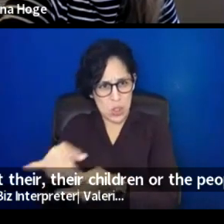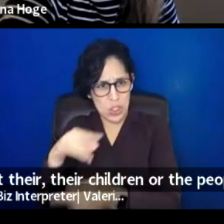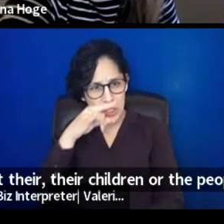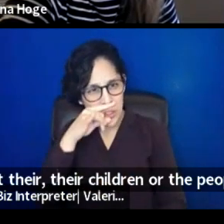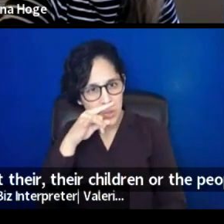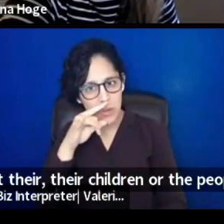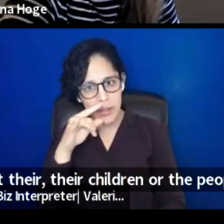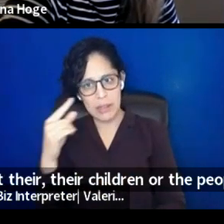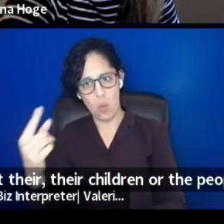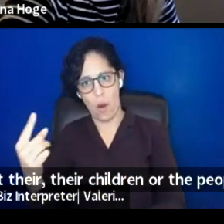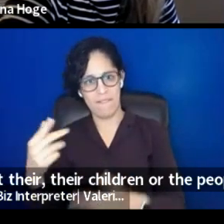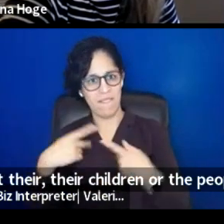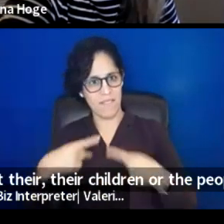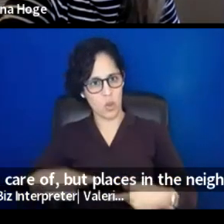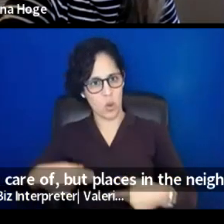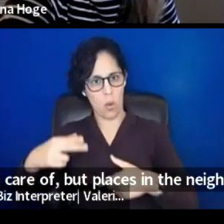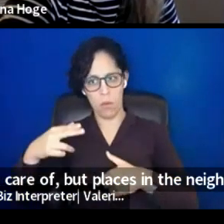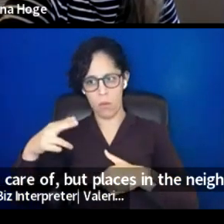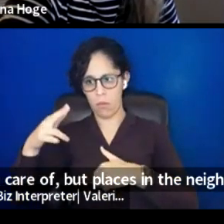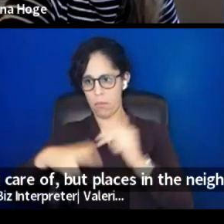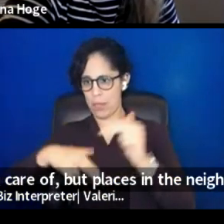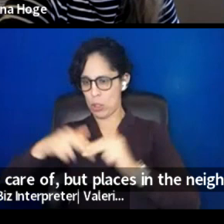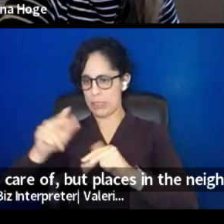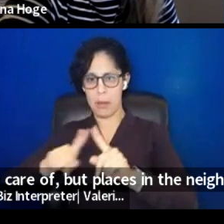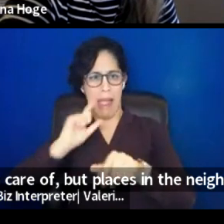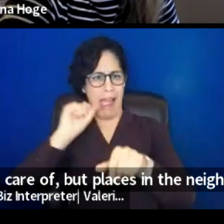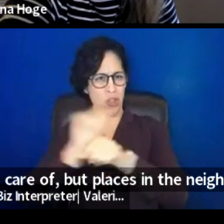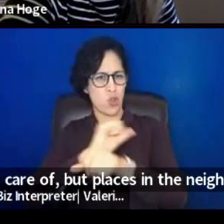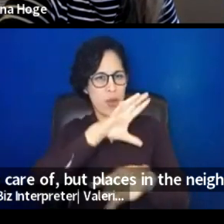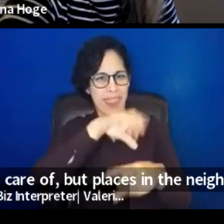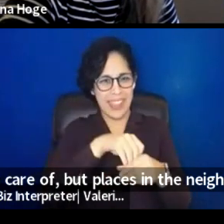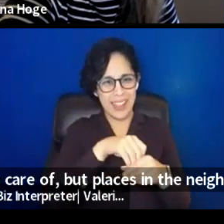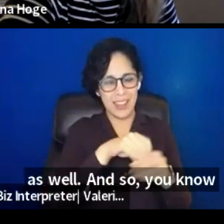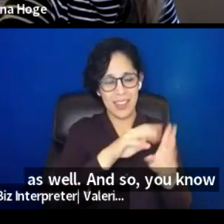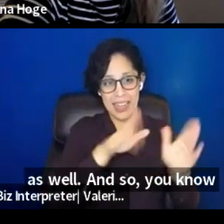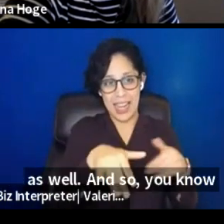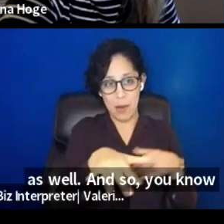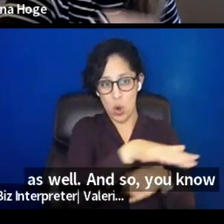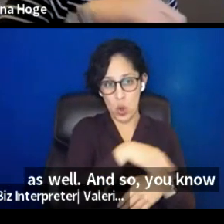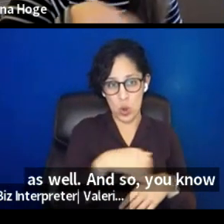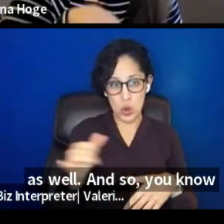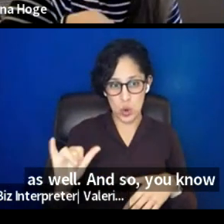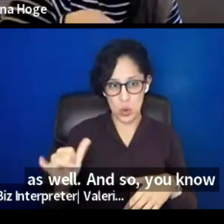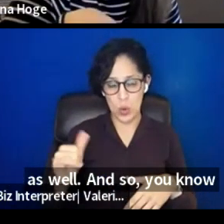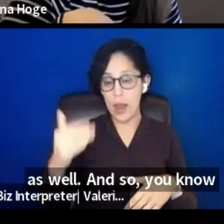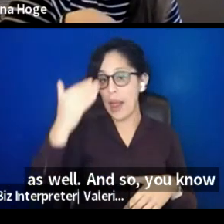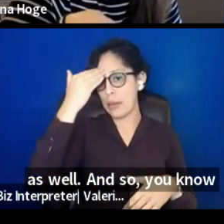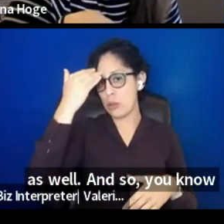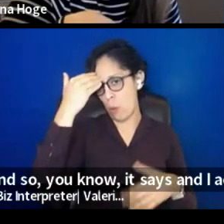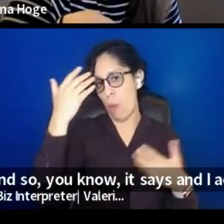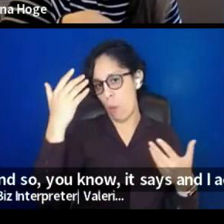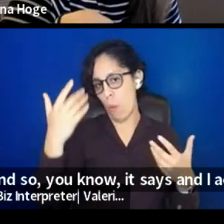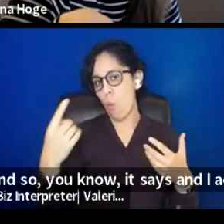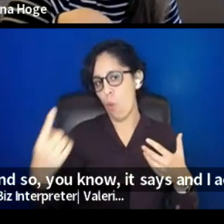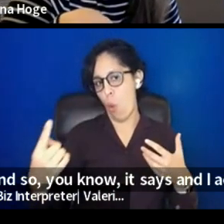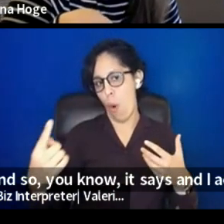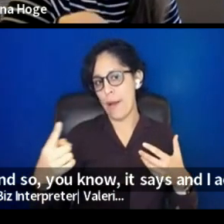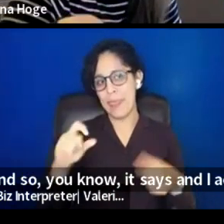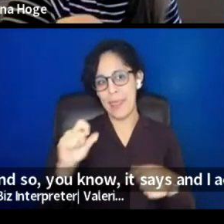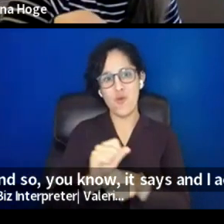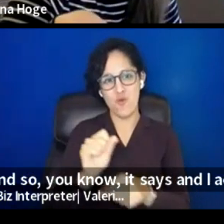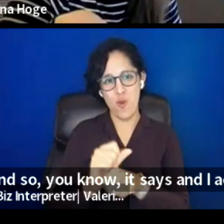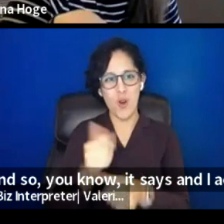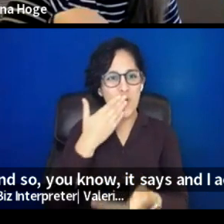places in the neighborhood as well. And so, you know, Susan, I actually know White River quite well in that one square mile